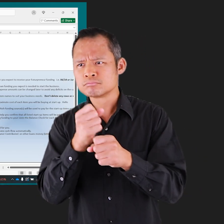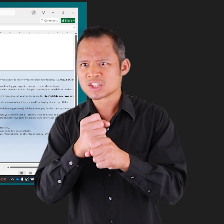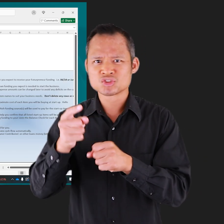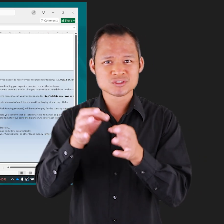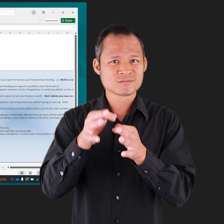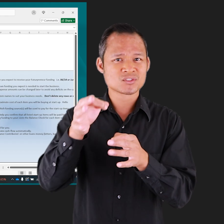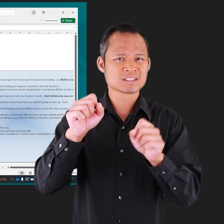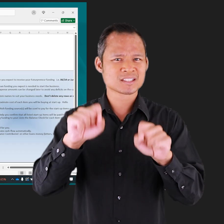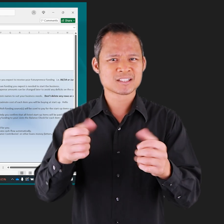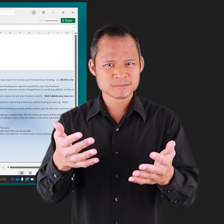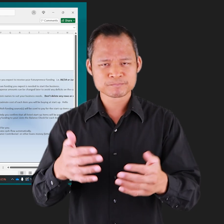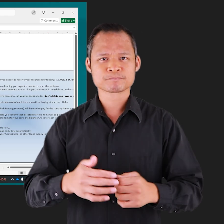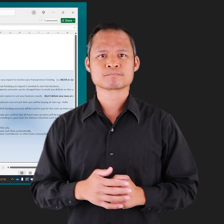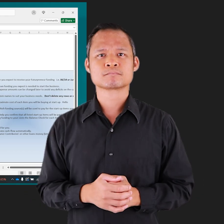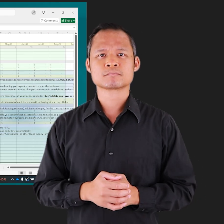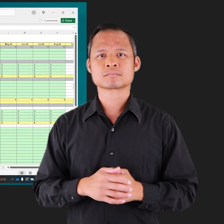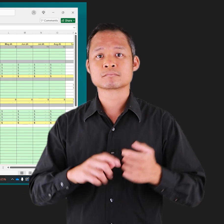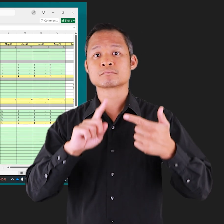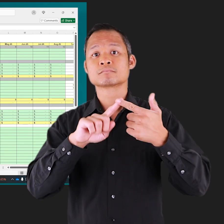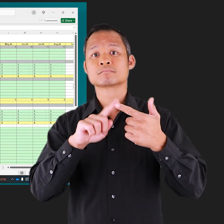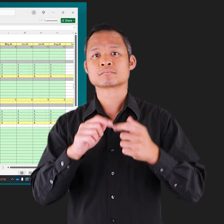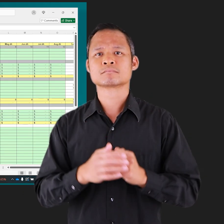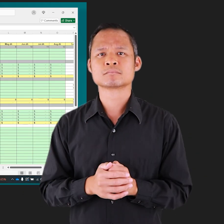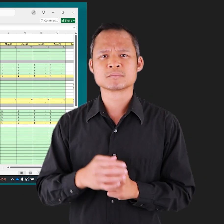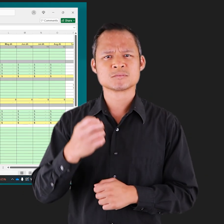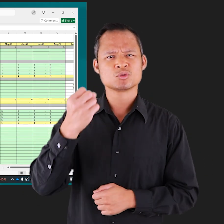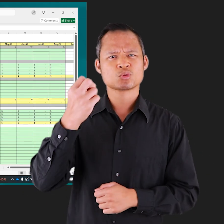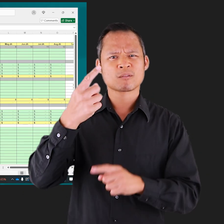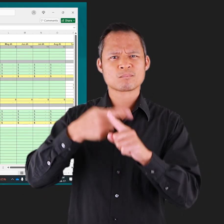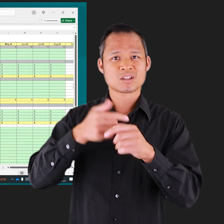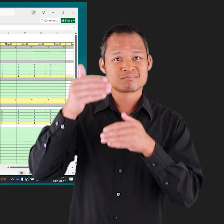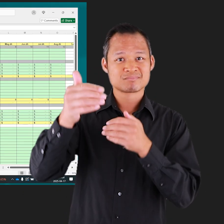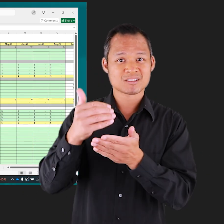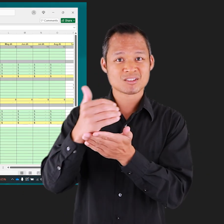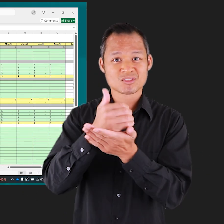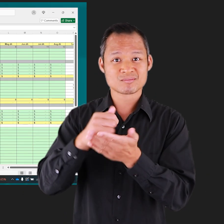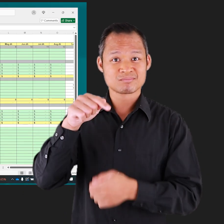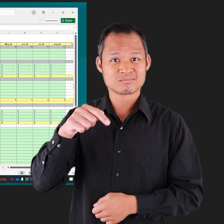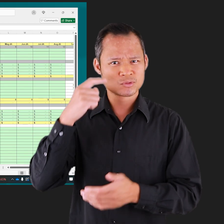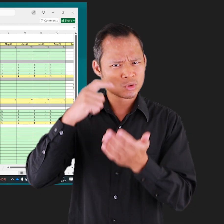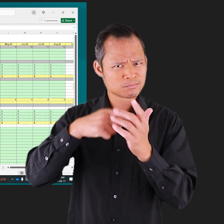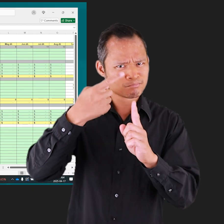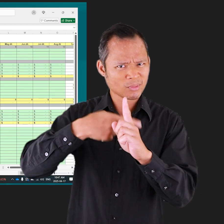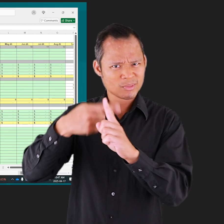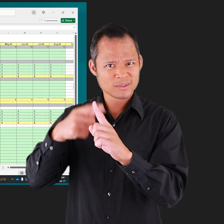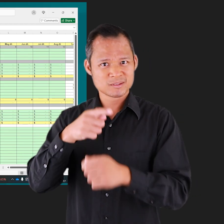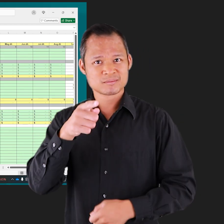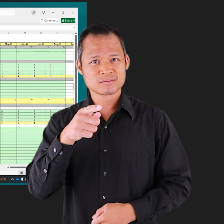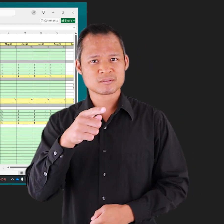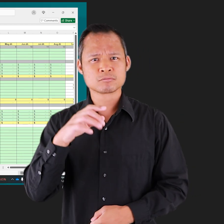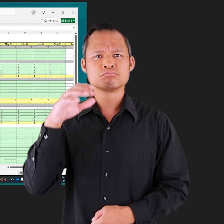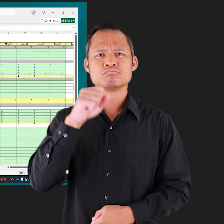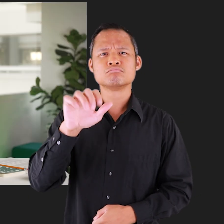forward. Secondly, we'll look at a 12-month cash flow projections. A cash flow is done month by month, estimating money coming in less